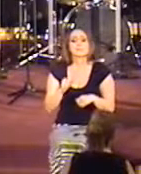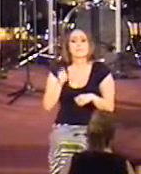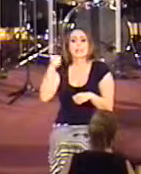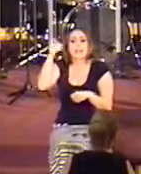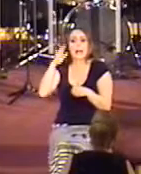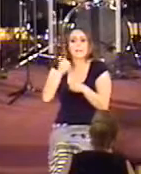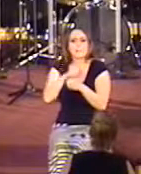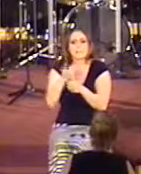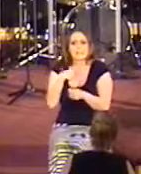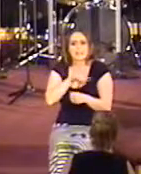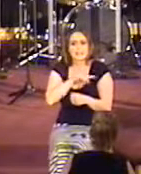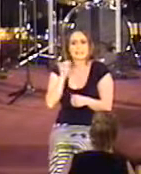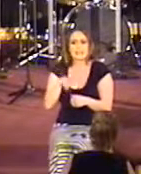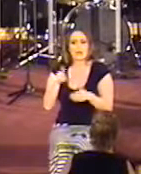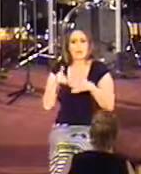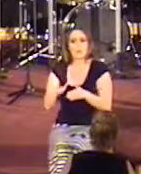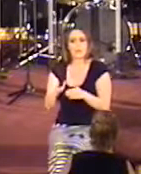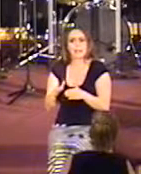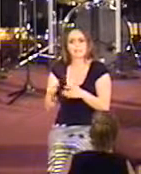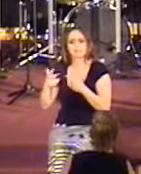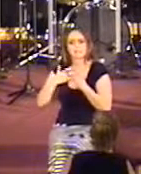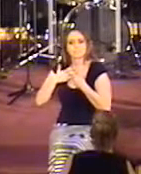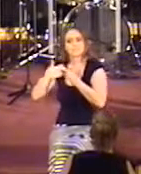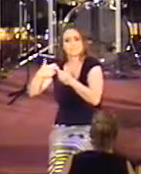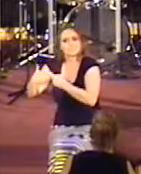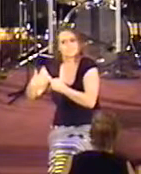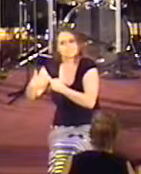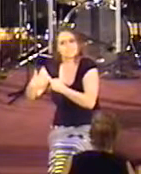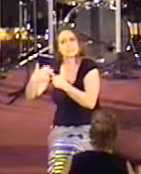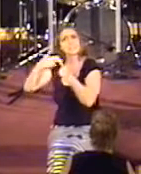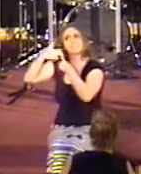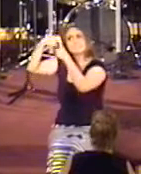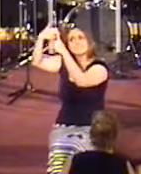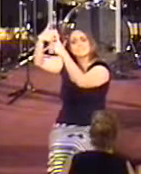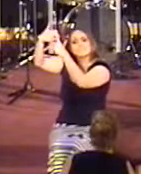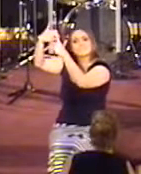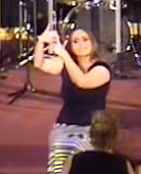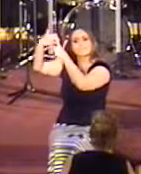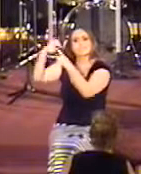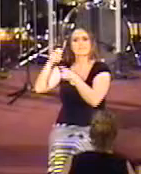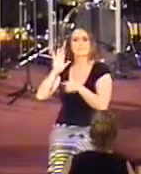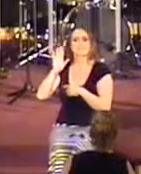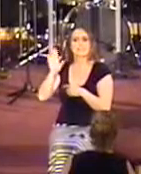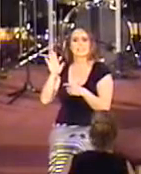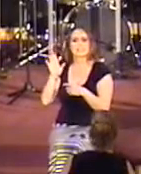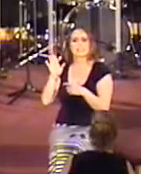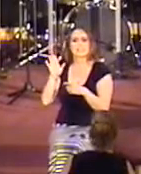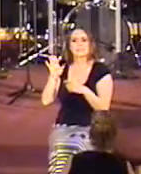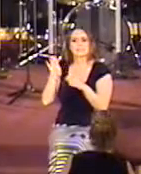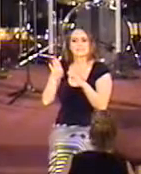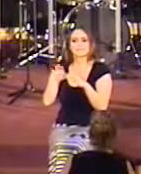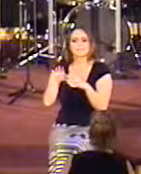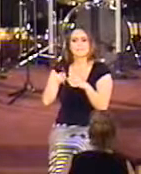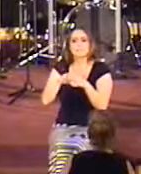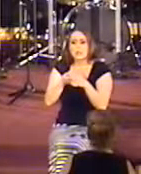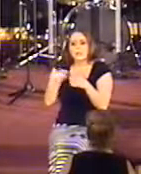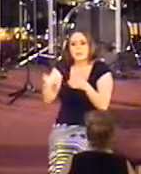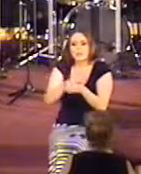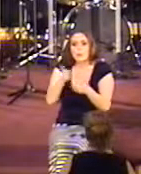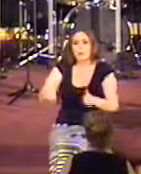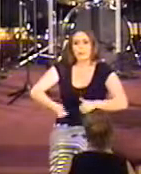that way, to draw near to each other, to draw near to him. He unfolded a whole new life for us, didn't he?